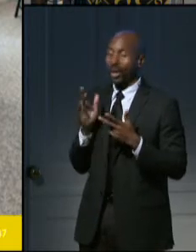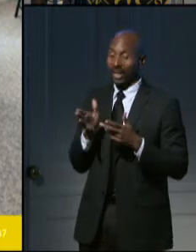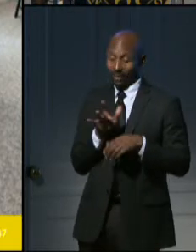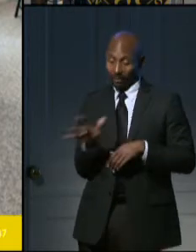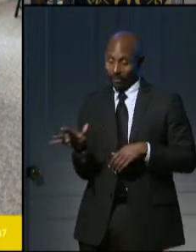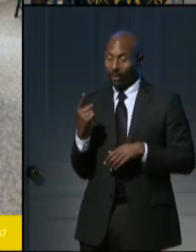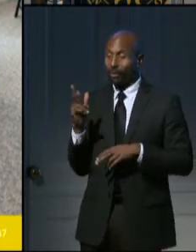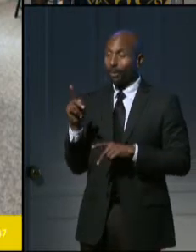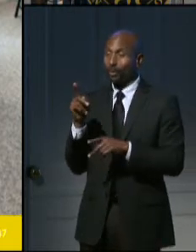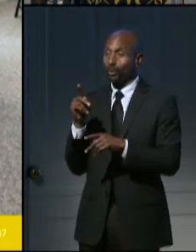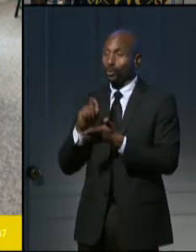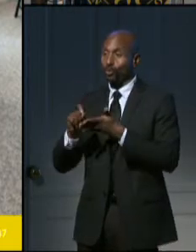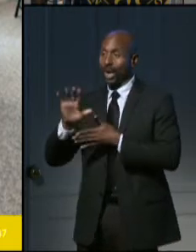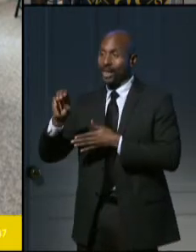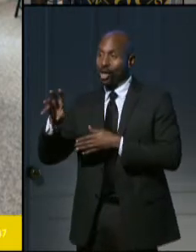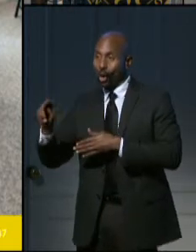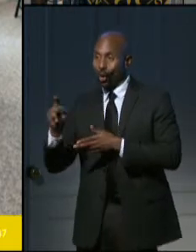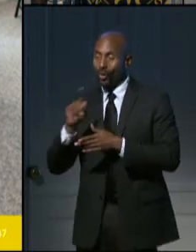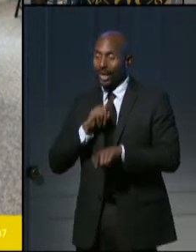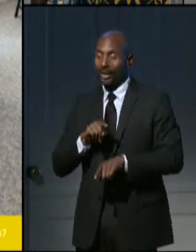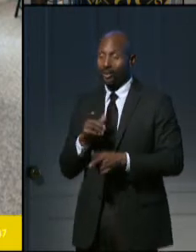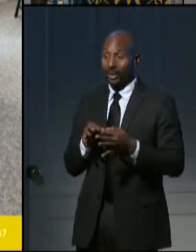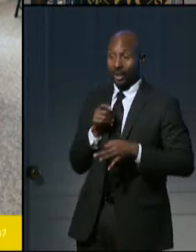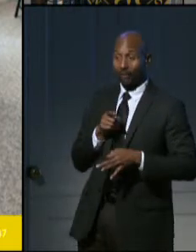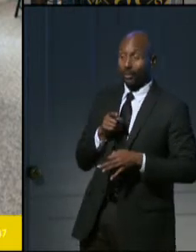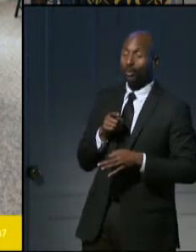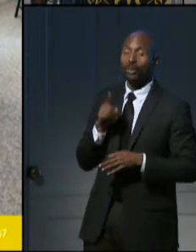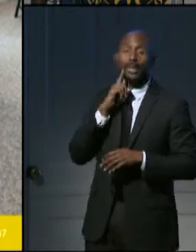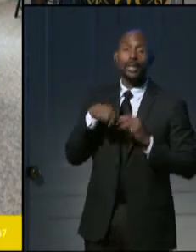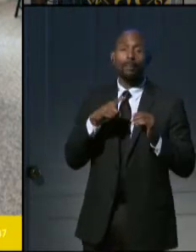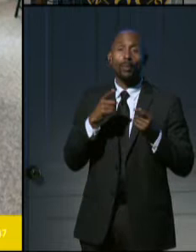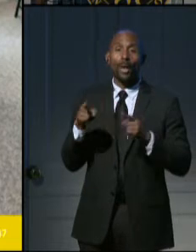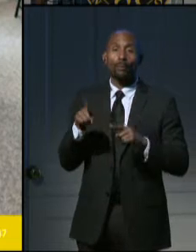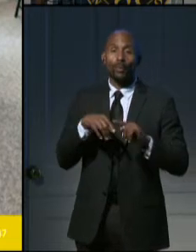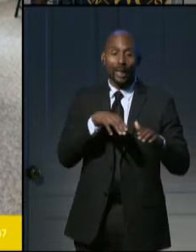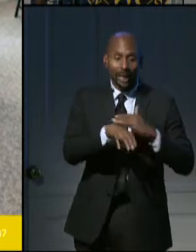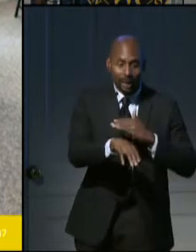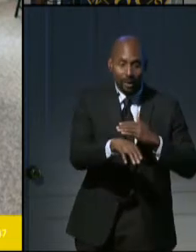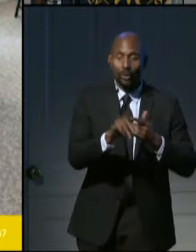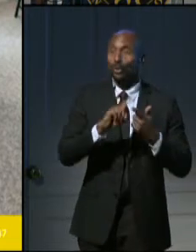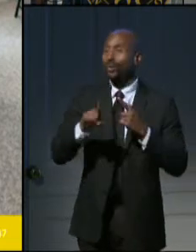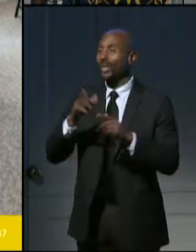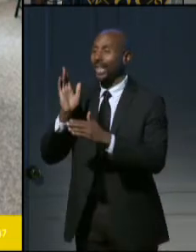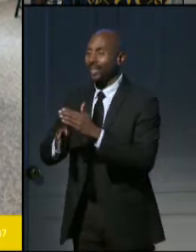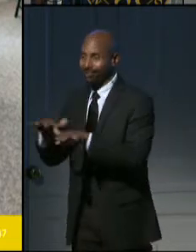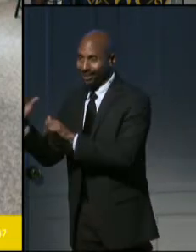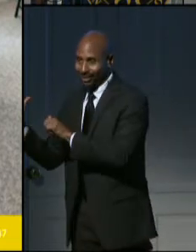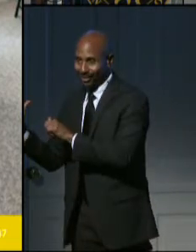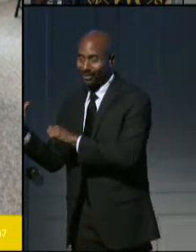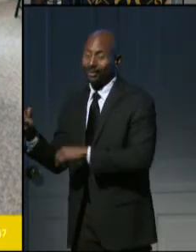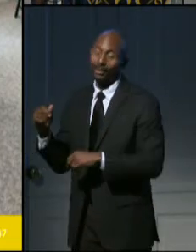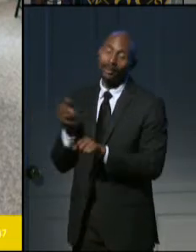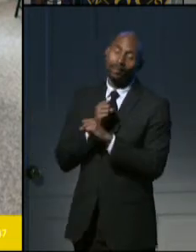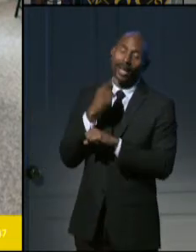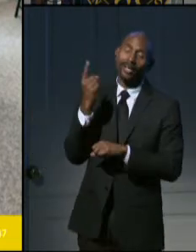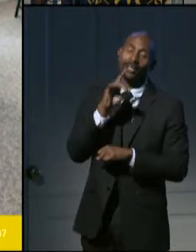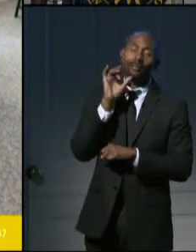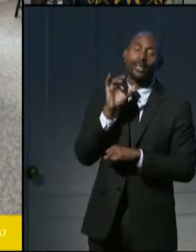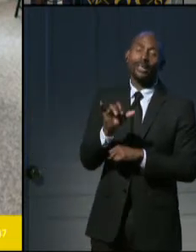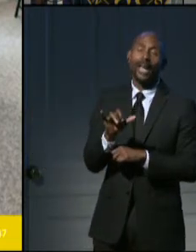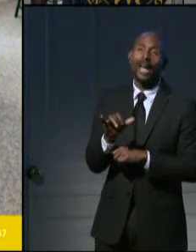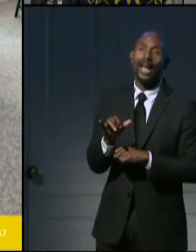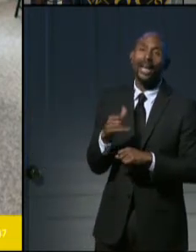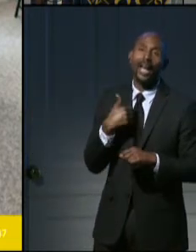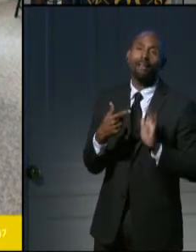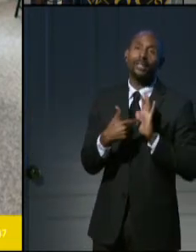in, thinking about what happens as they walk through your door to when they exit. You want to create something, an exhibit